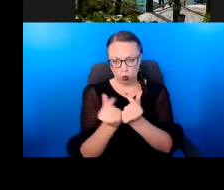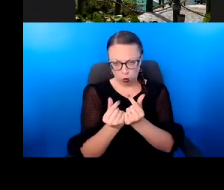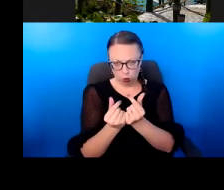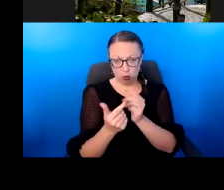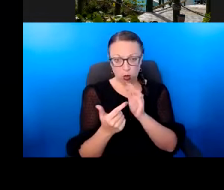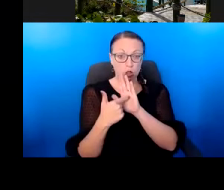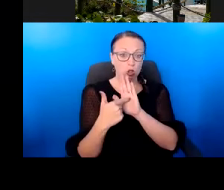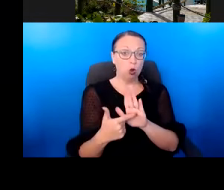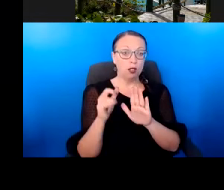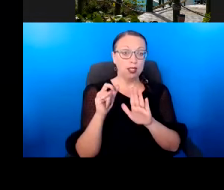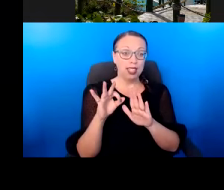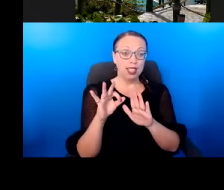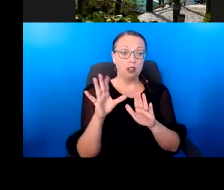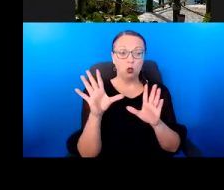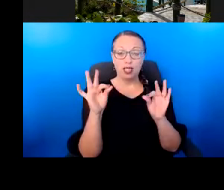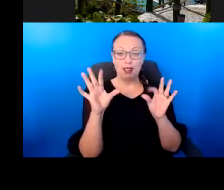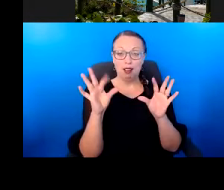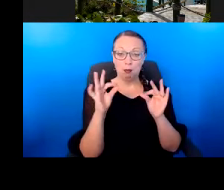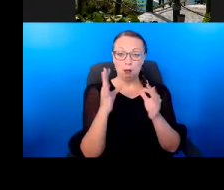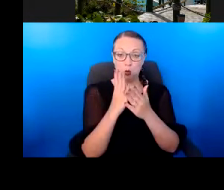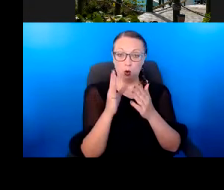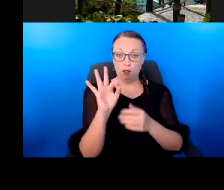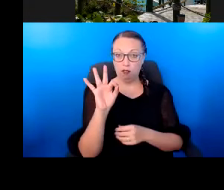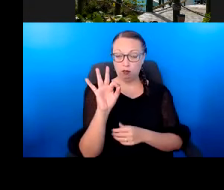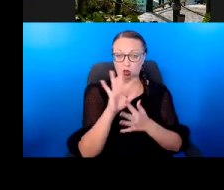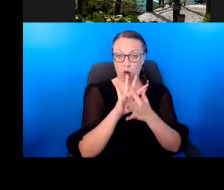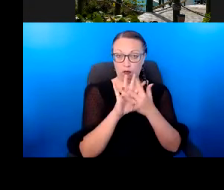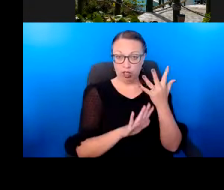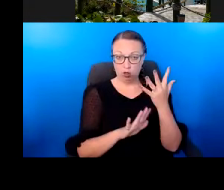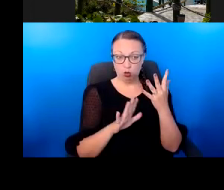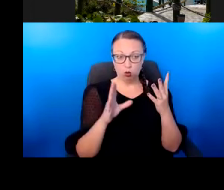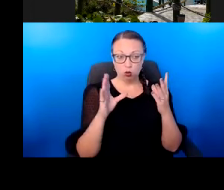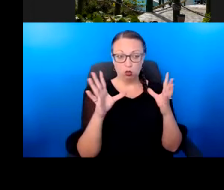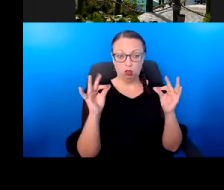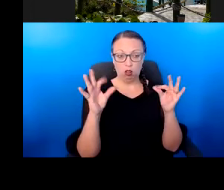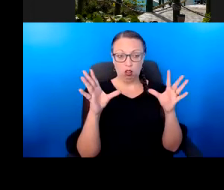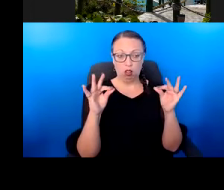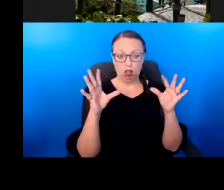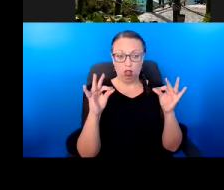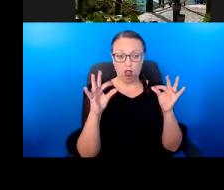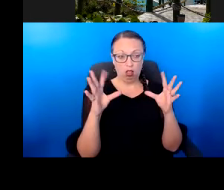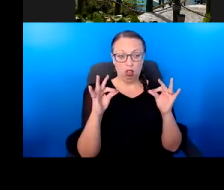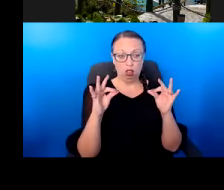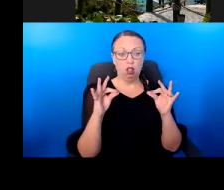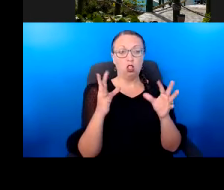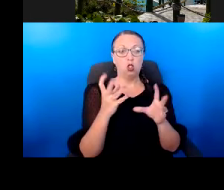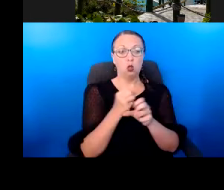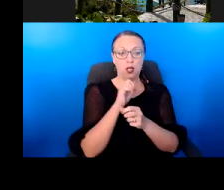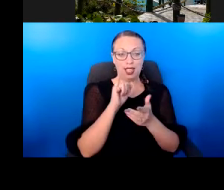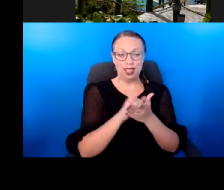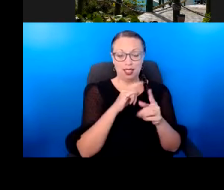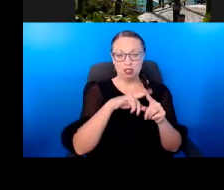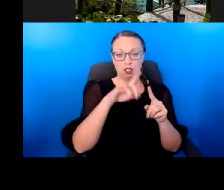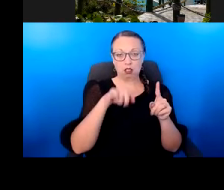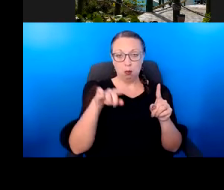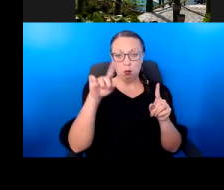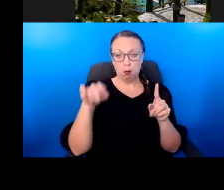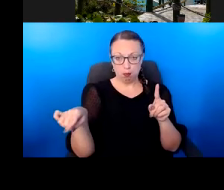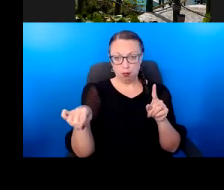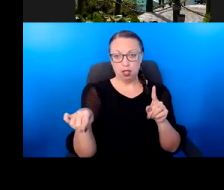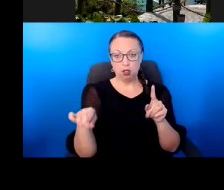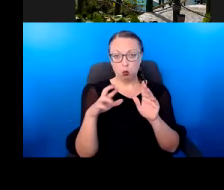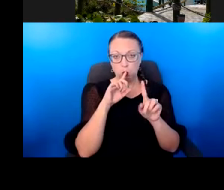your fingers together, you get this characteristic double peak response using